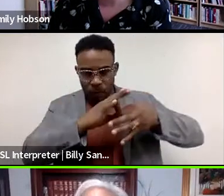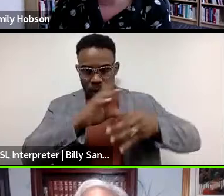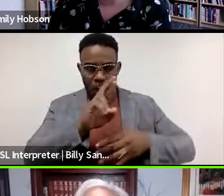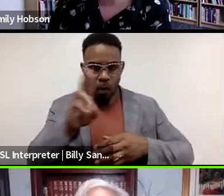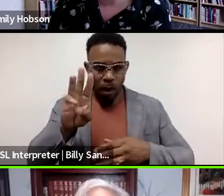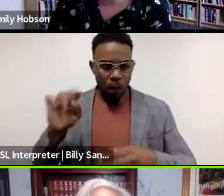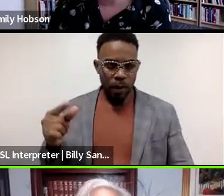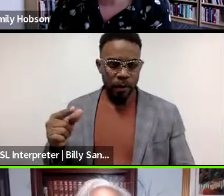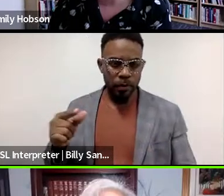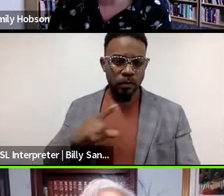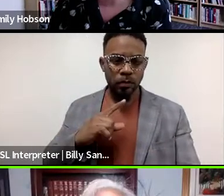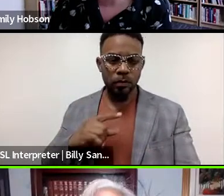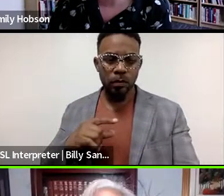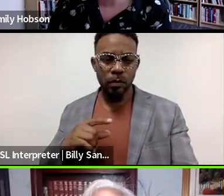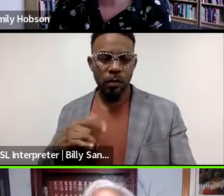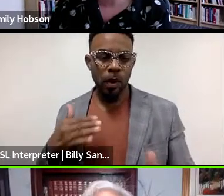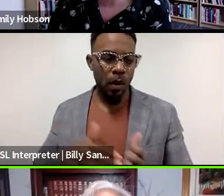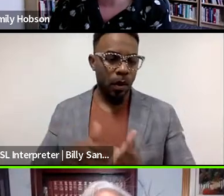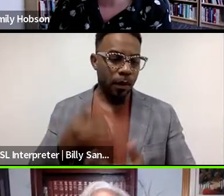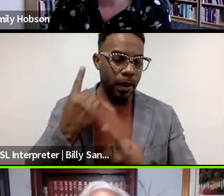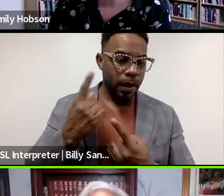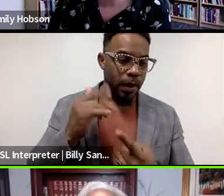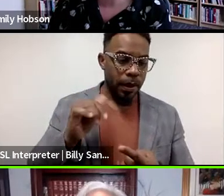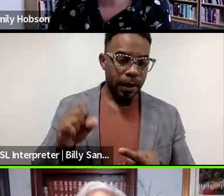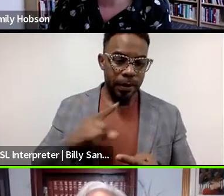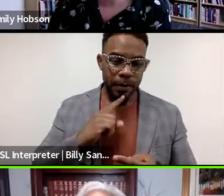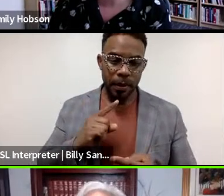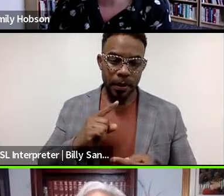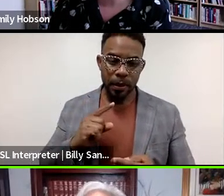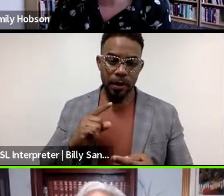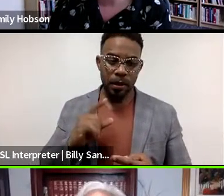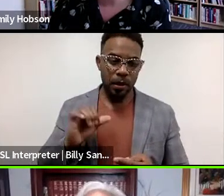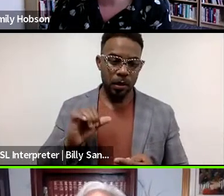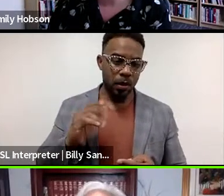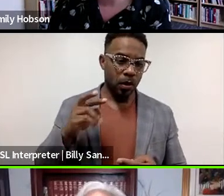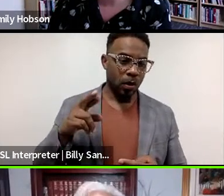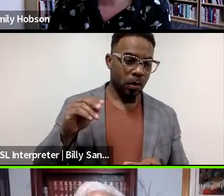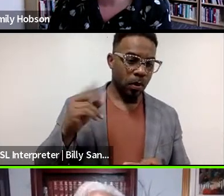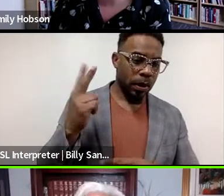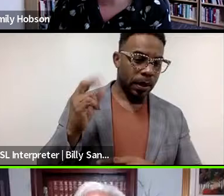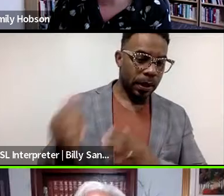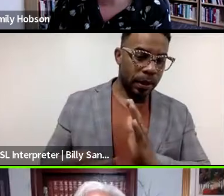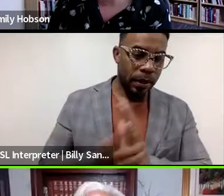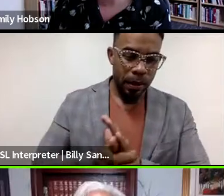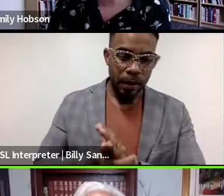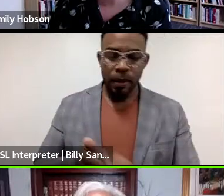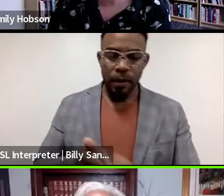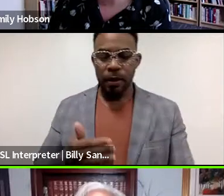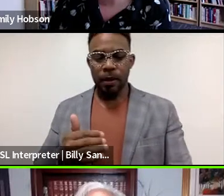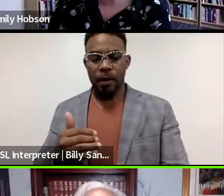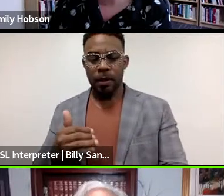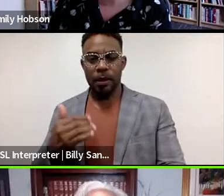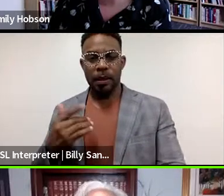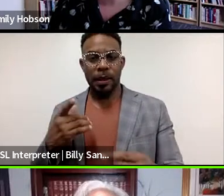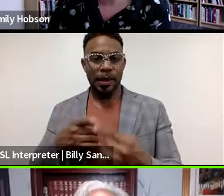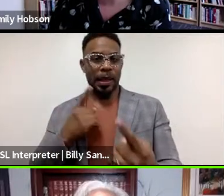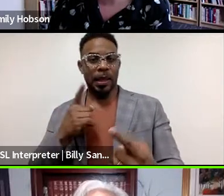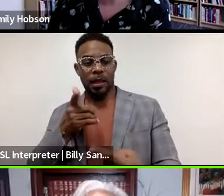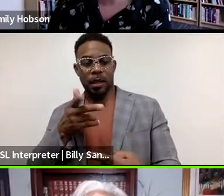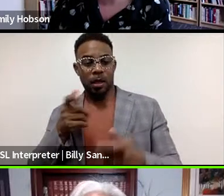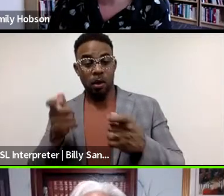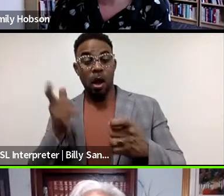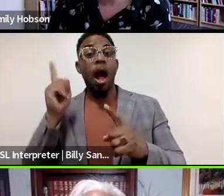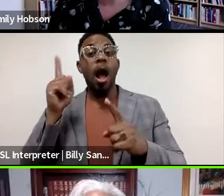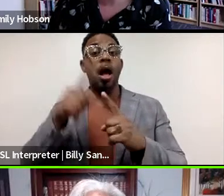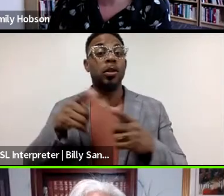wing, who we often think of as being so pro-Second Amendment and so anti-gun control,